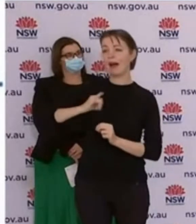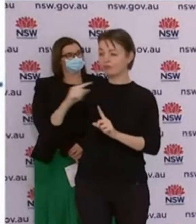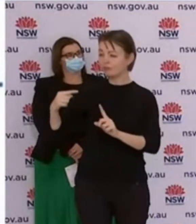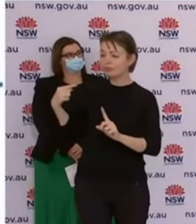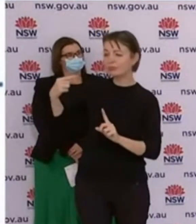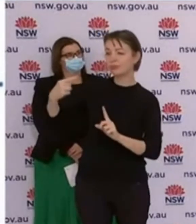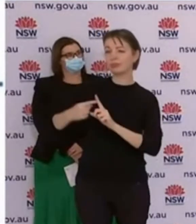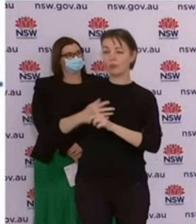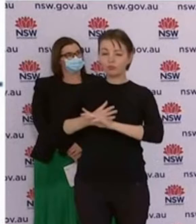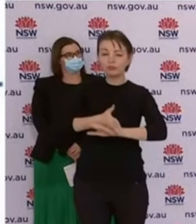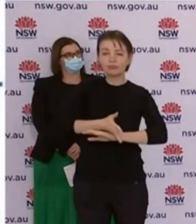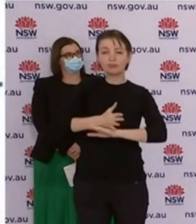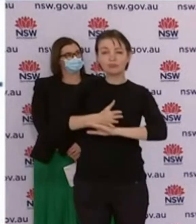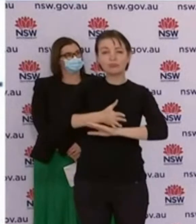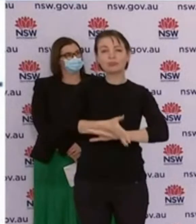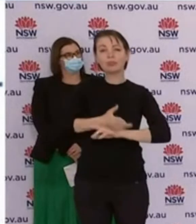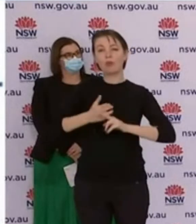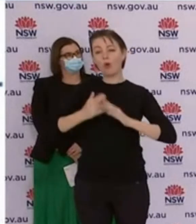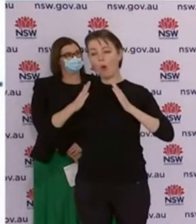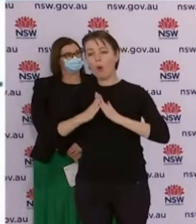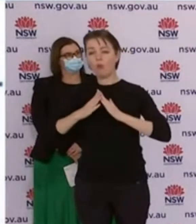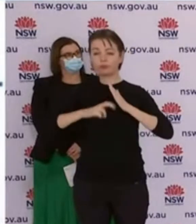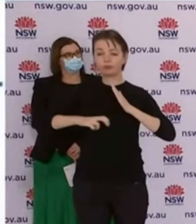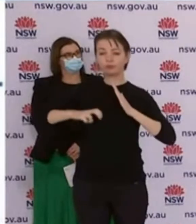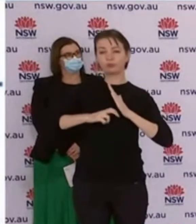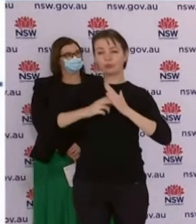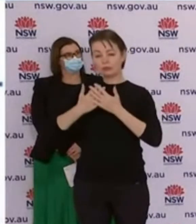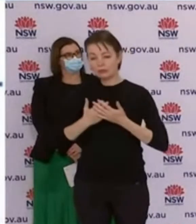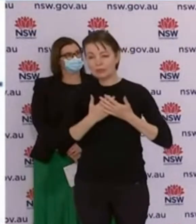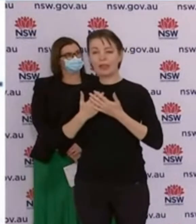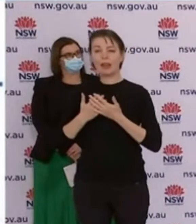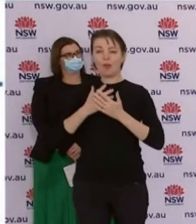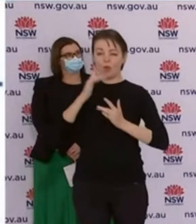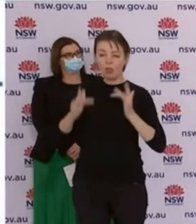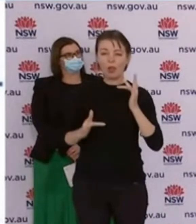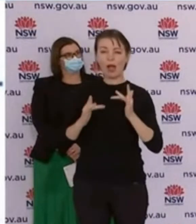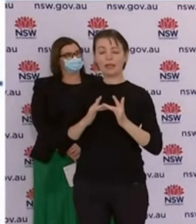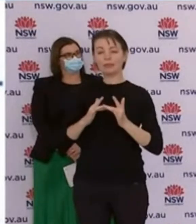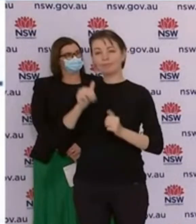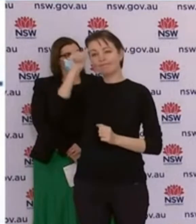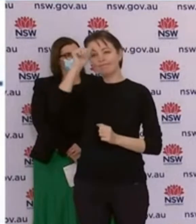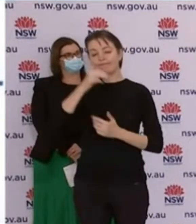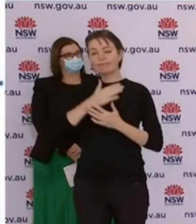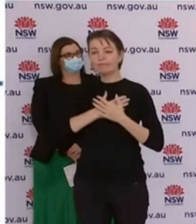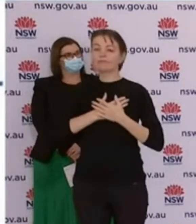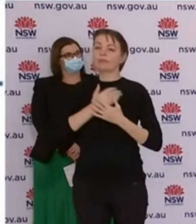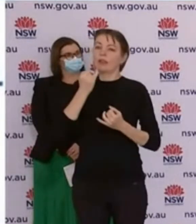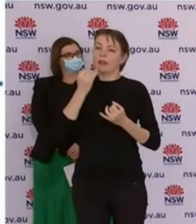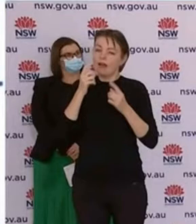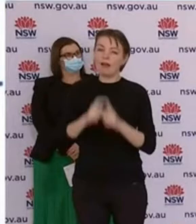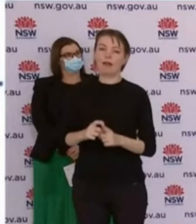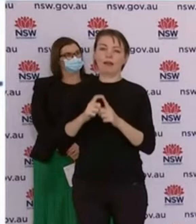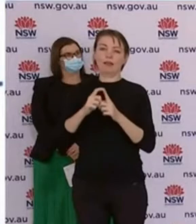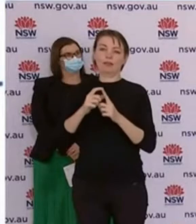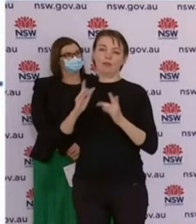is, and every day I think about families who are struggling with home learning, working, and doing all